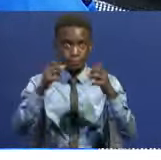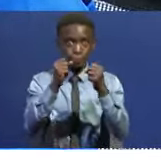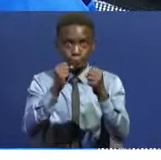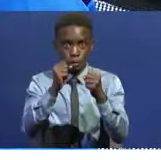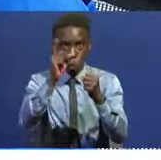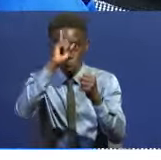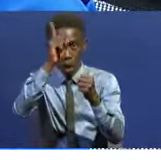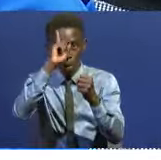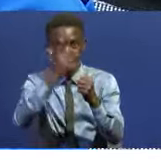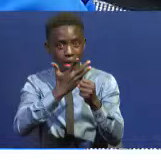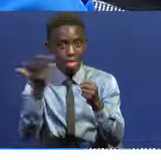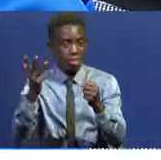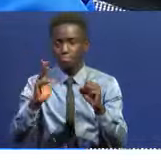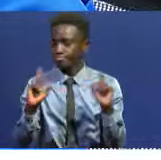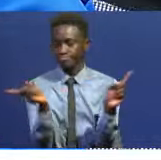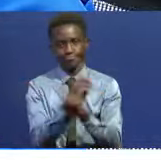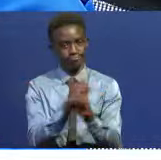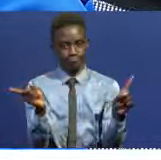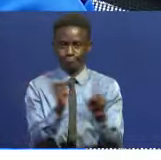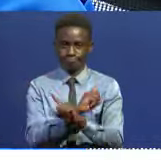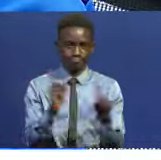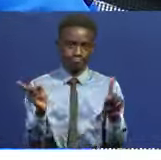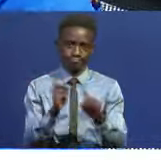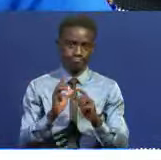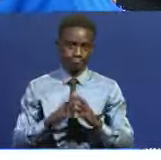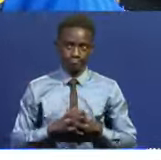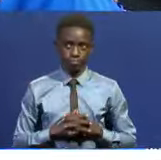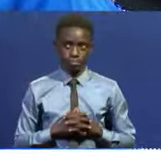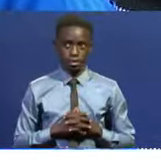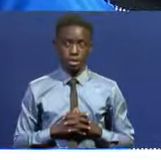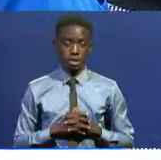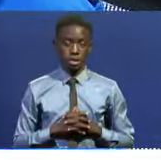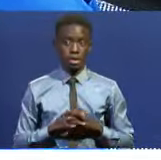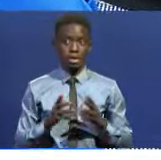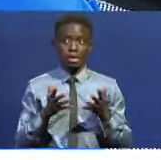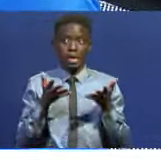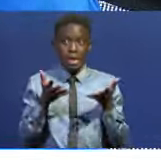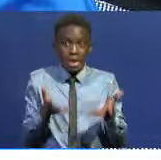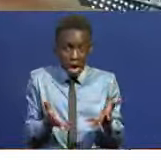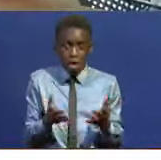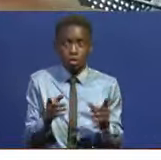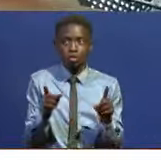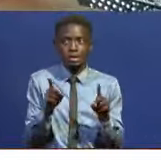No, we arrest and take to the court.